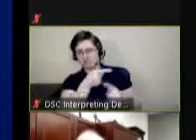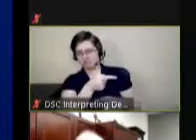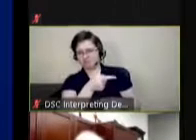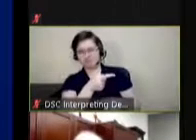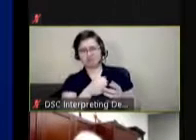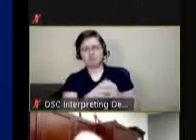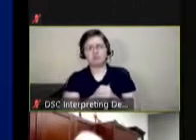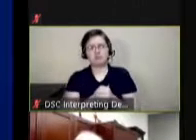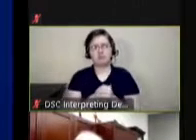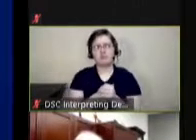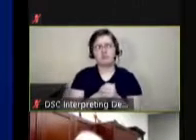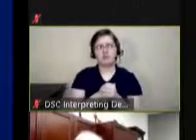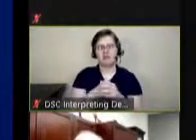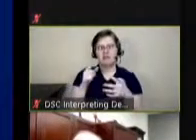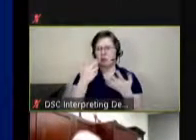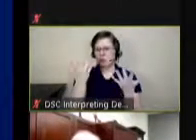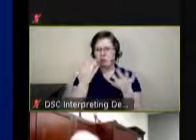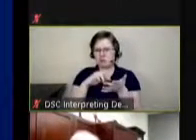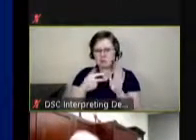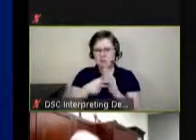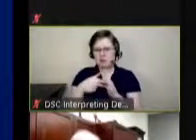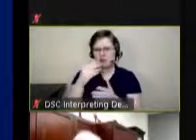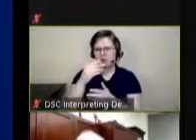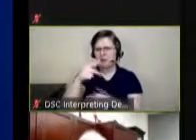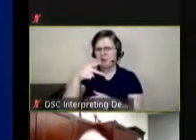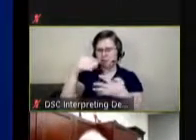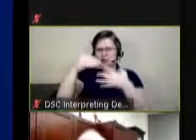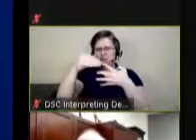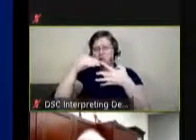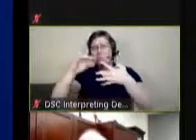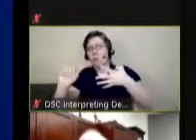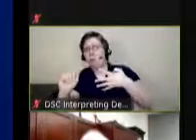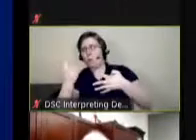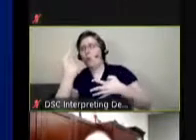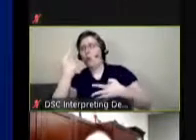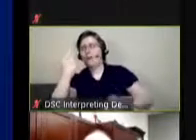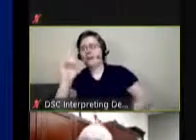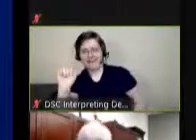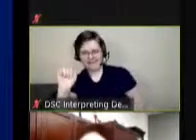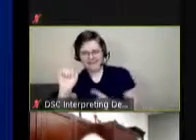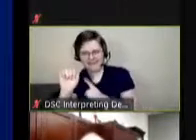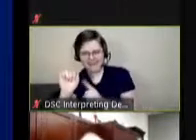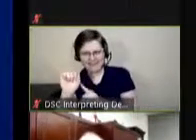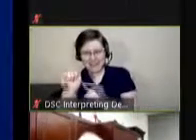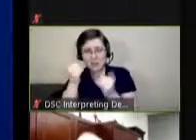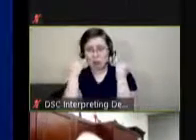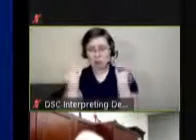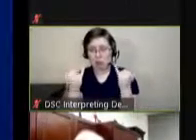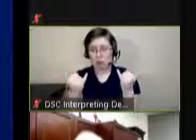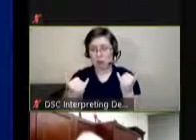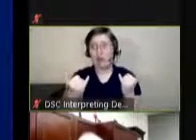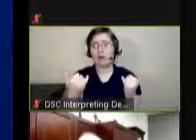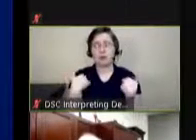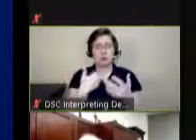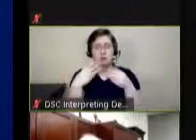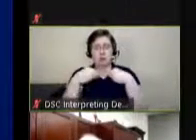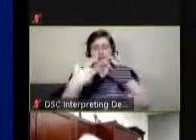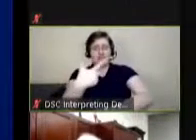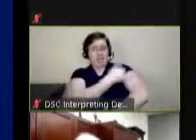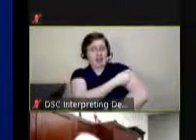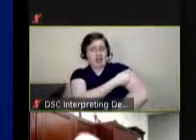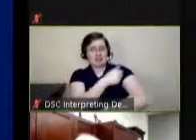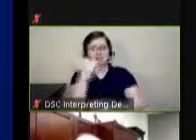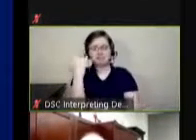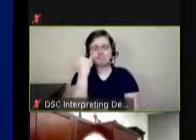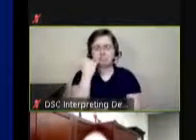So phase one, tier one, what does that look like? Phase 1A. So those individuals right now who we are vaccinated, whether it